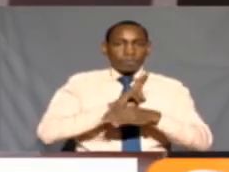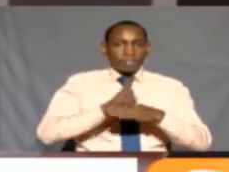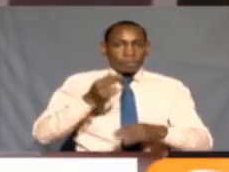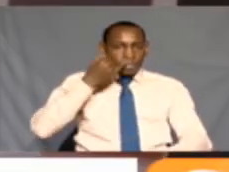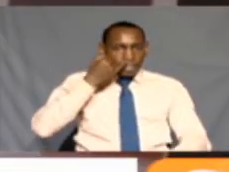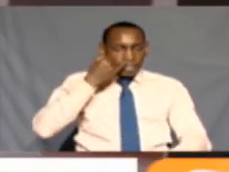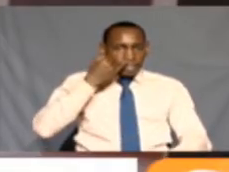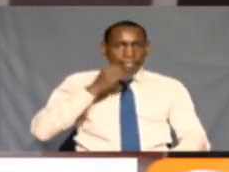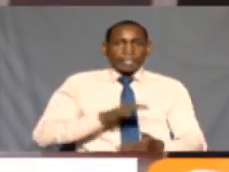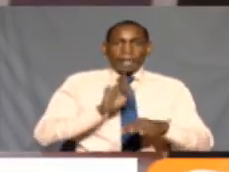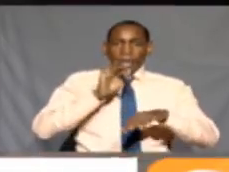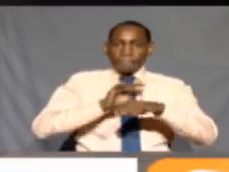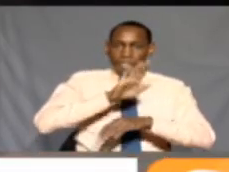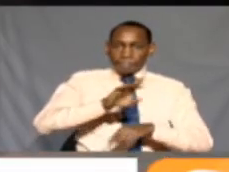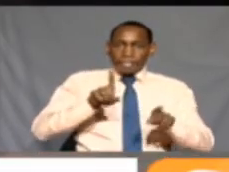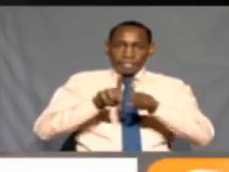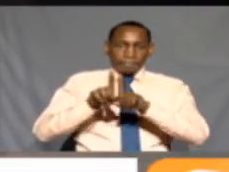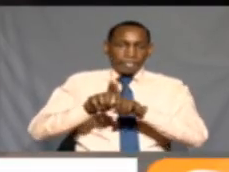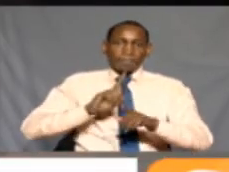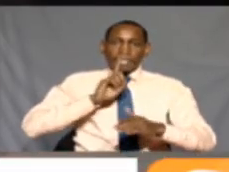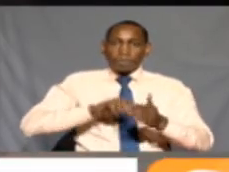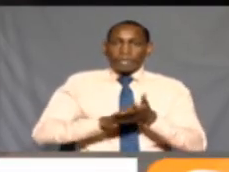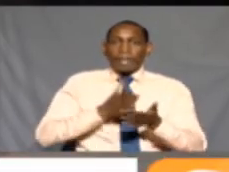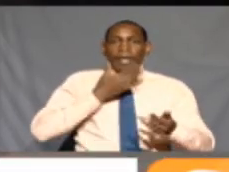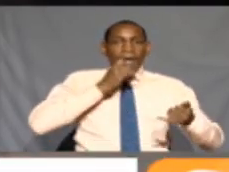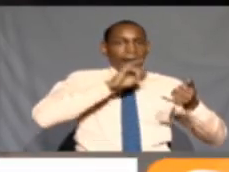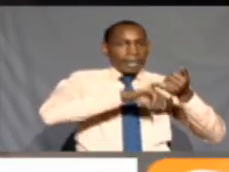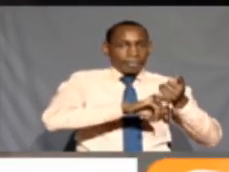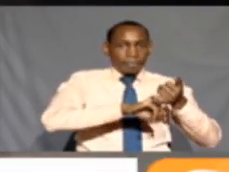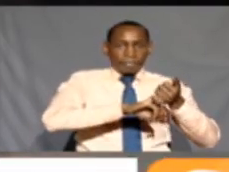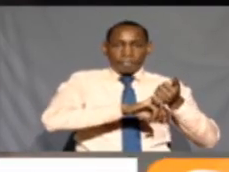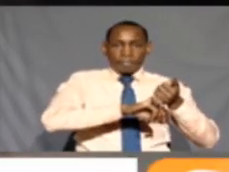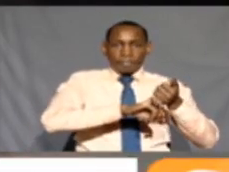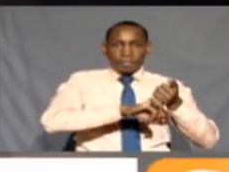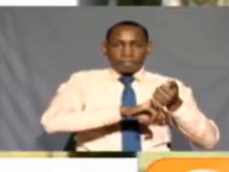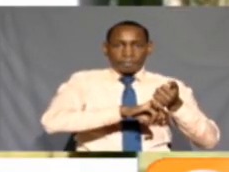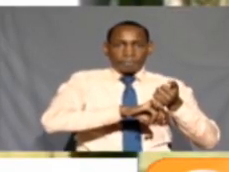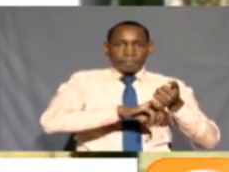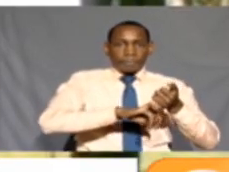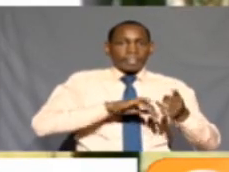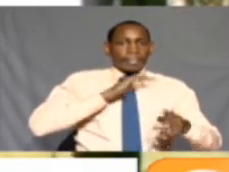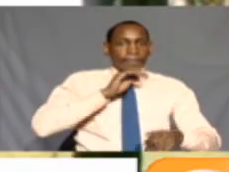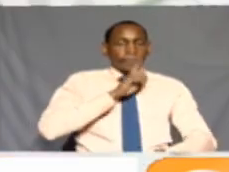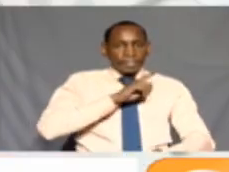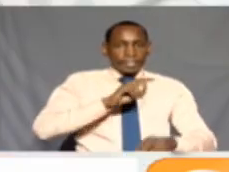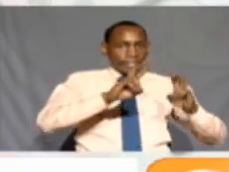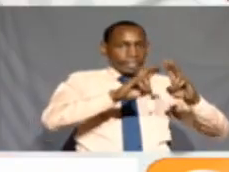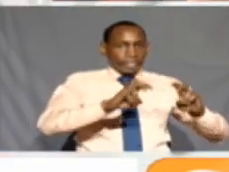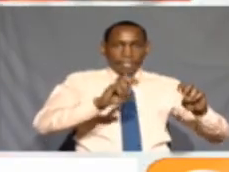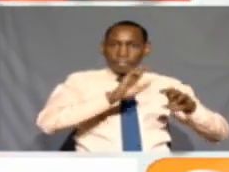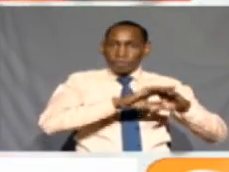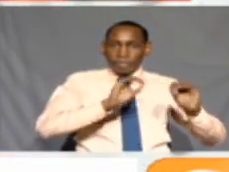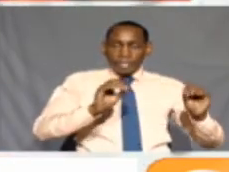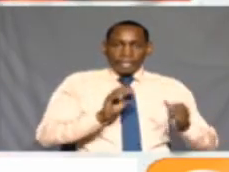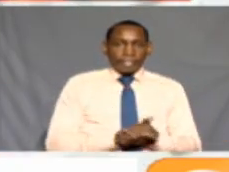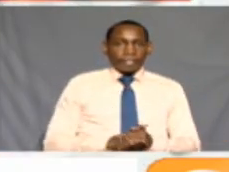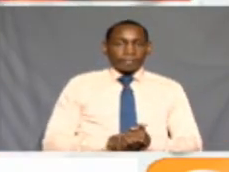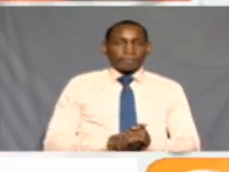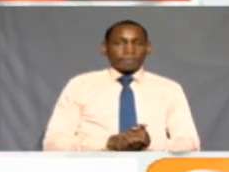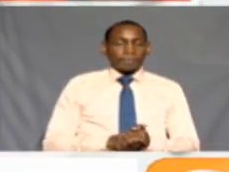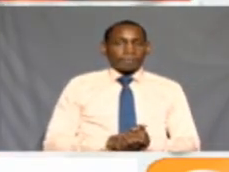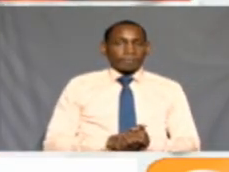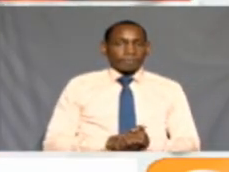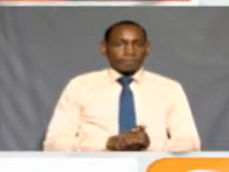his temperament, at some point even referring to her husband in past tense, despite an active search for him. Unknownst to